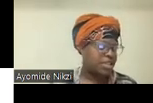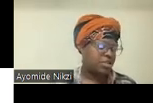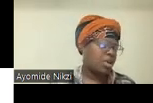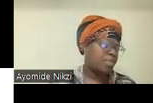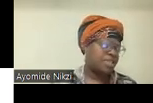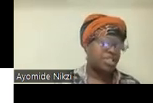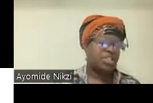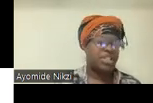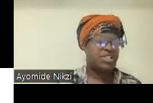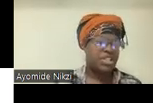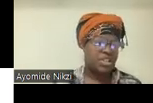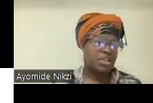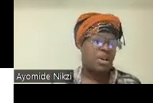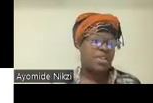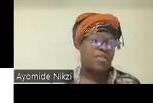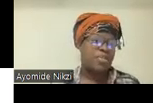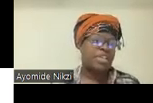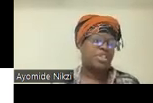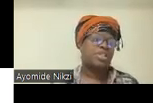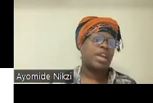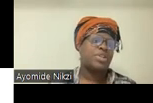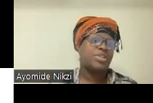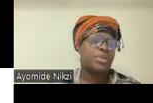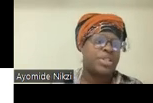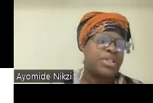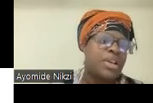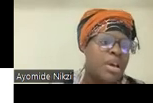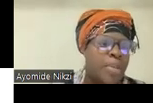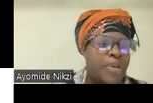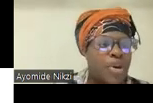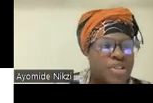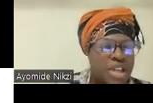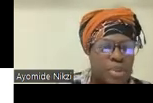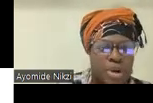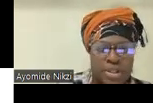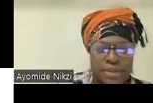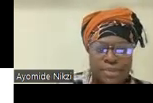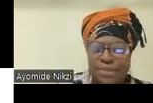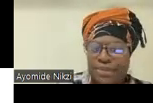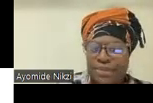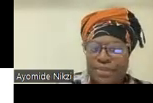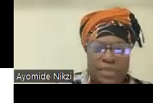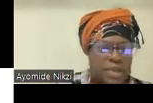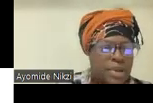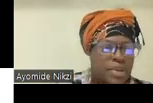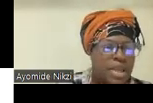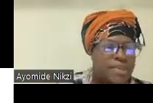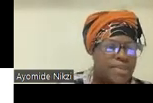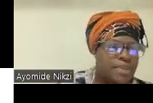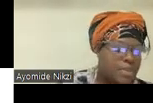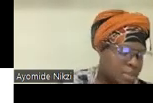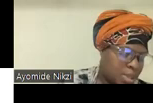is there any strong opposition to the addition of information and resources about the oversight board?